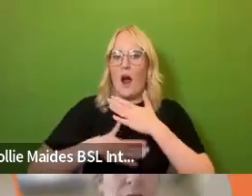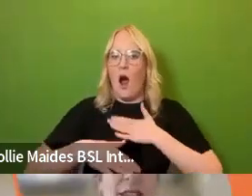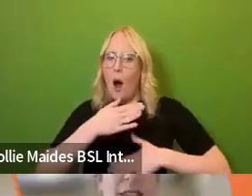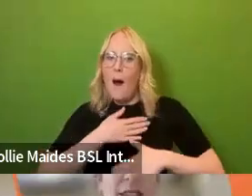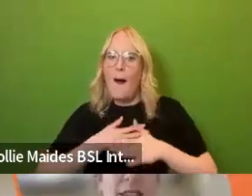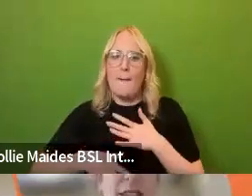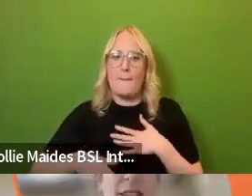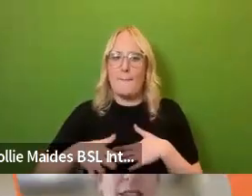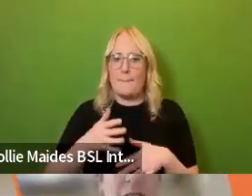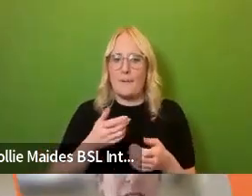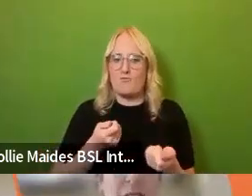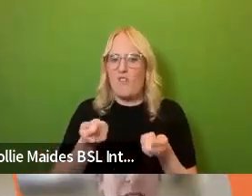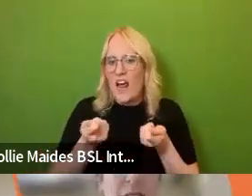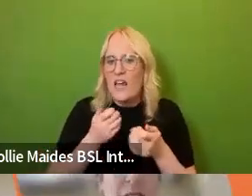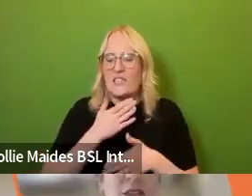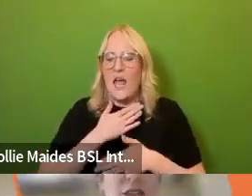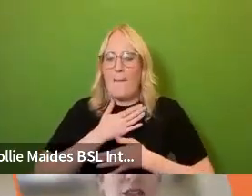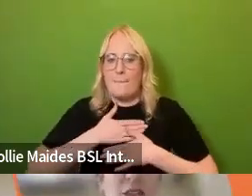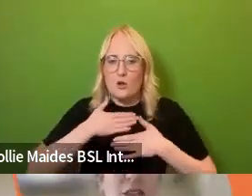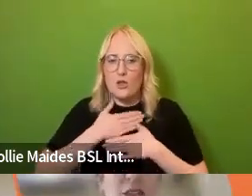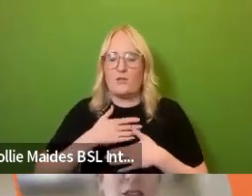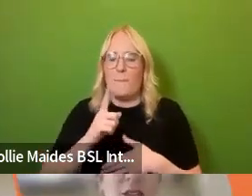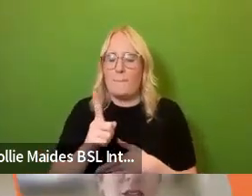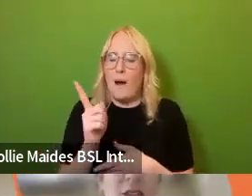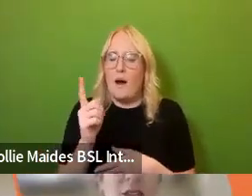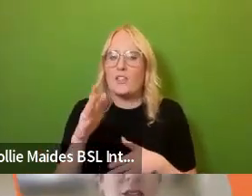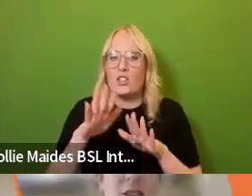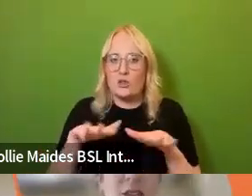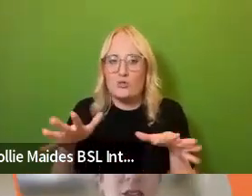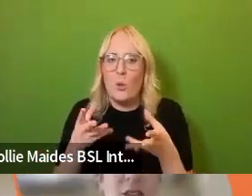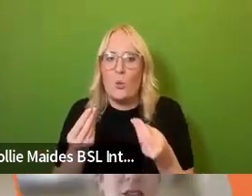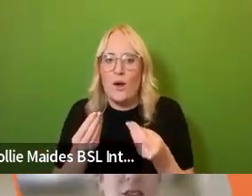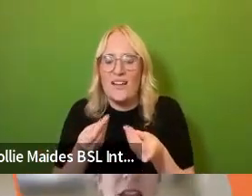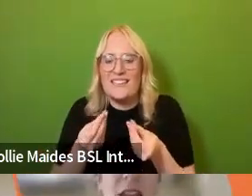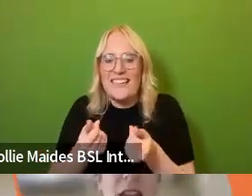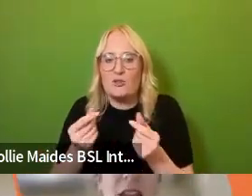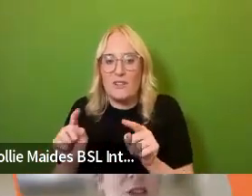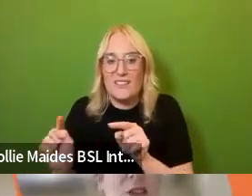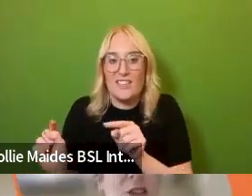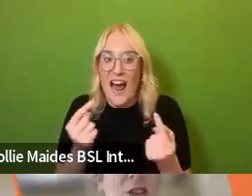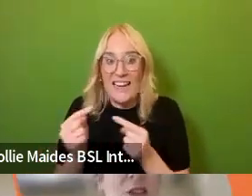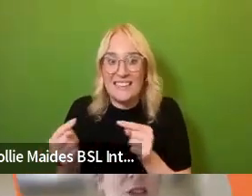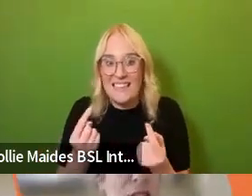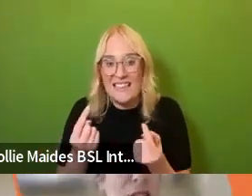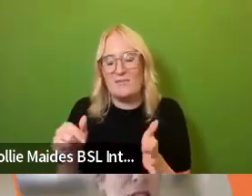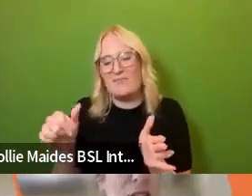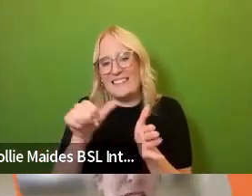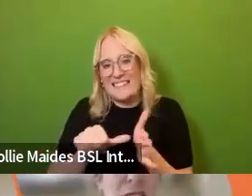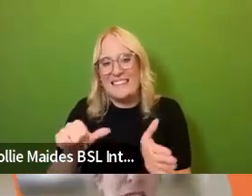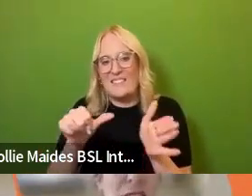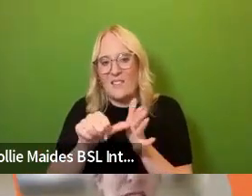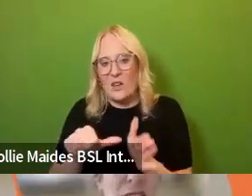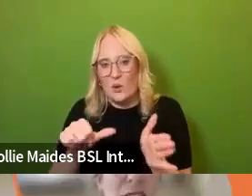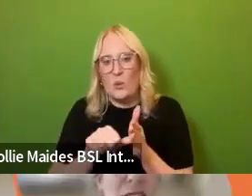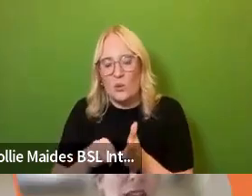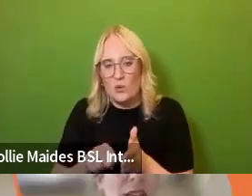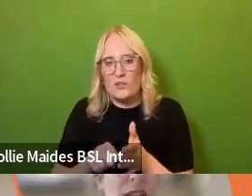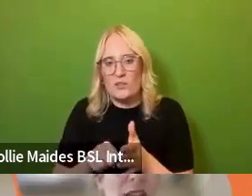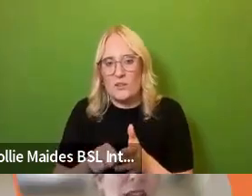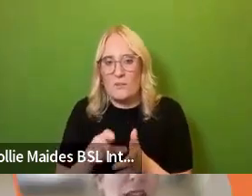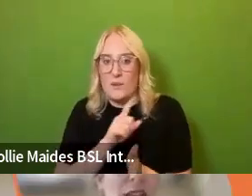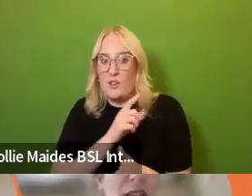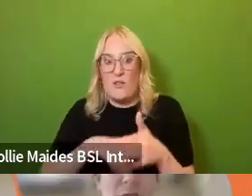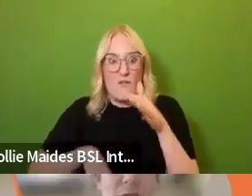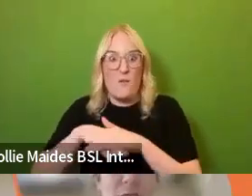regulated. However, for children with sensory processing challenges, that's often hard to achieve after a full day of